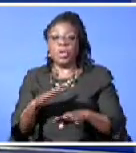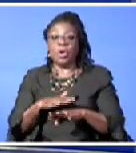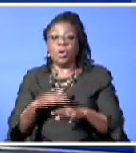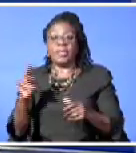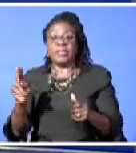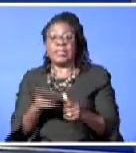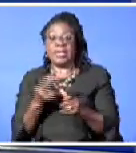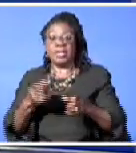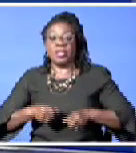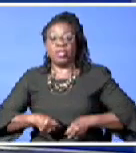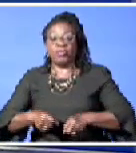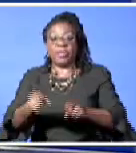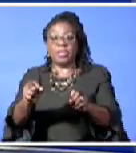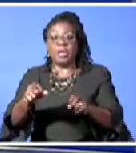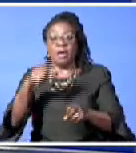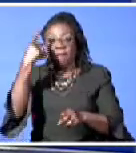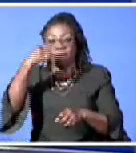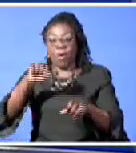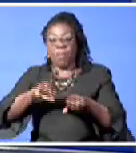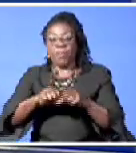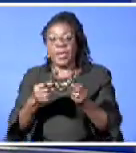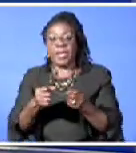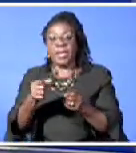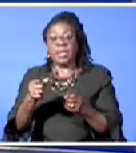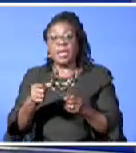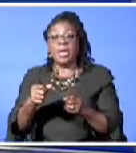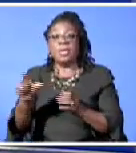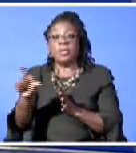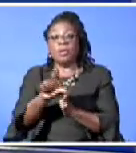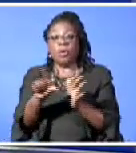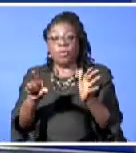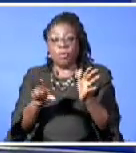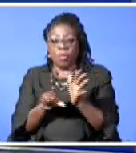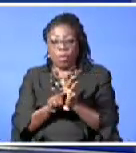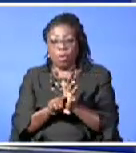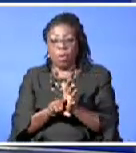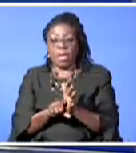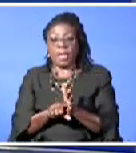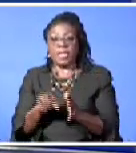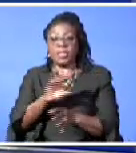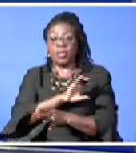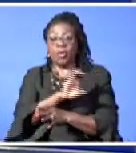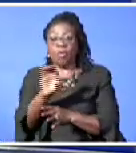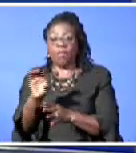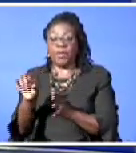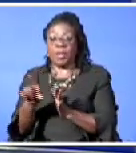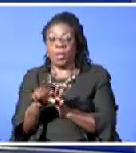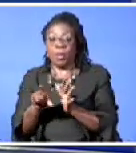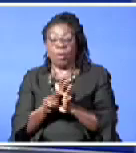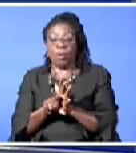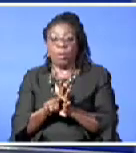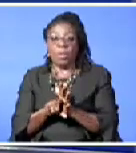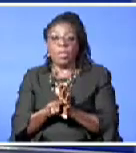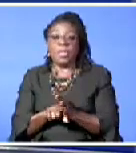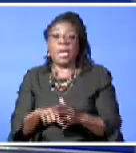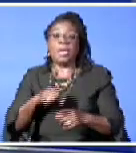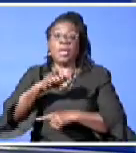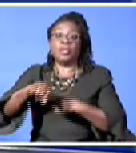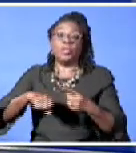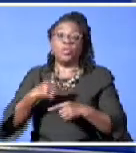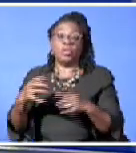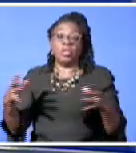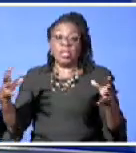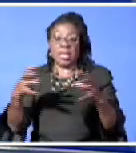afternoon for violating the emergency powers COVID-19 orders. Authorities report they were cited for hosting a social gathering